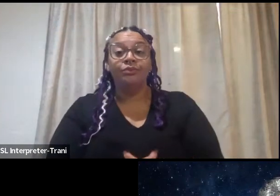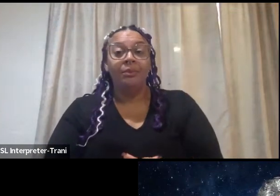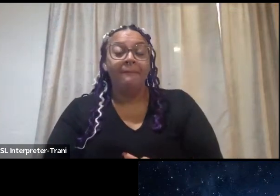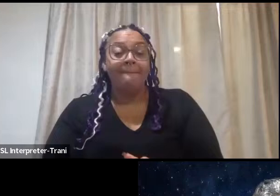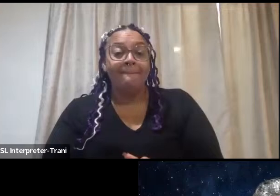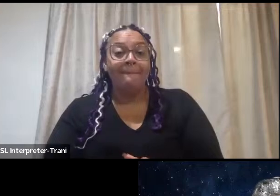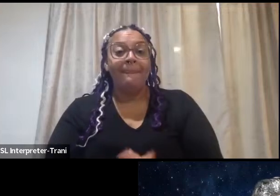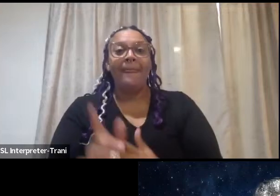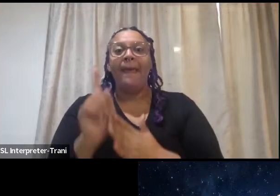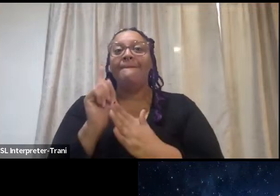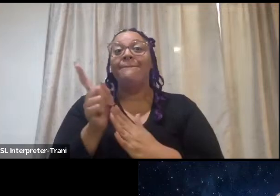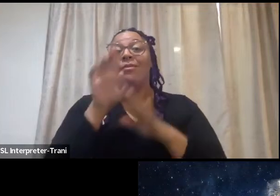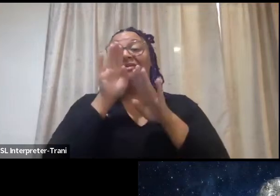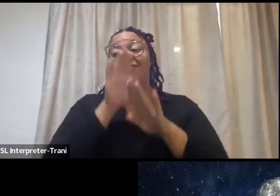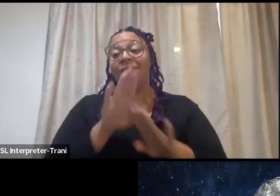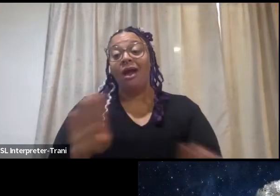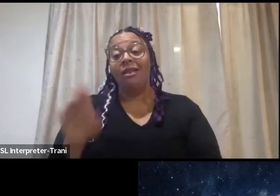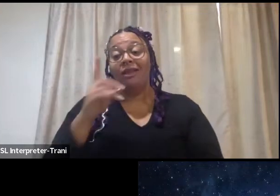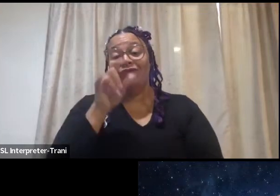Moment of silence.